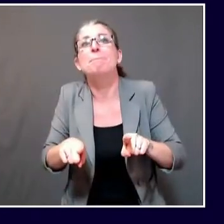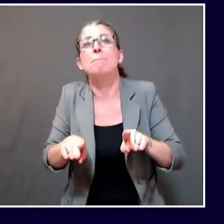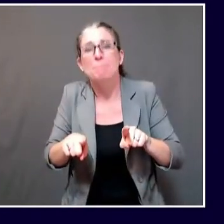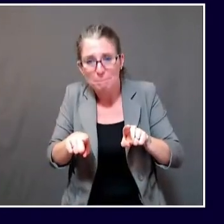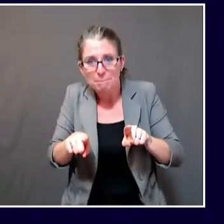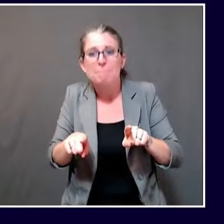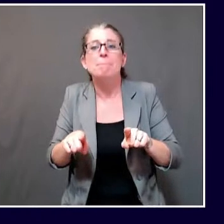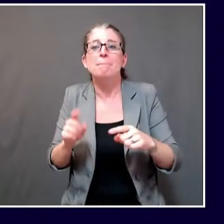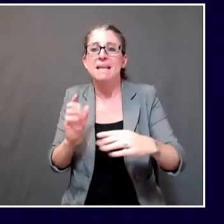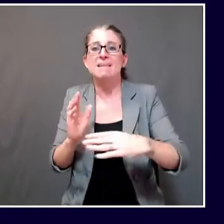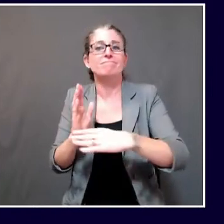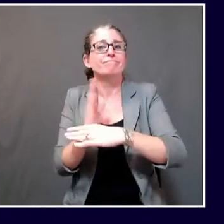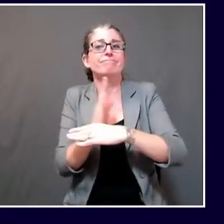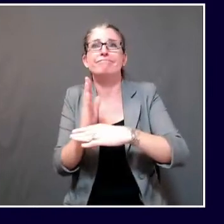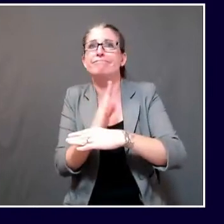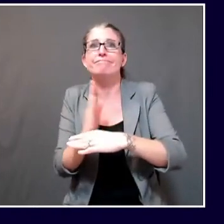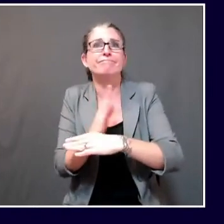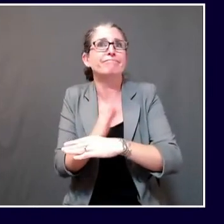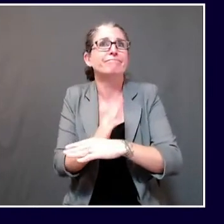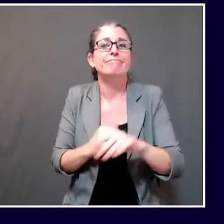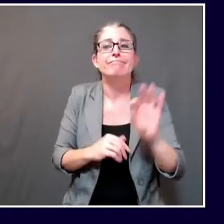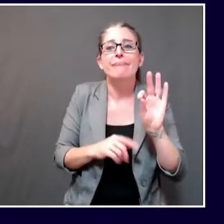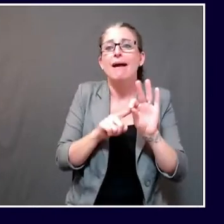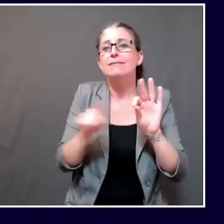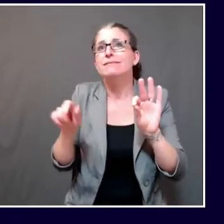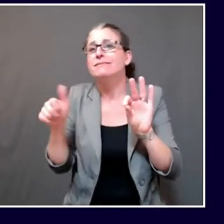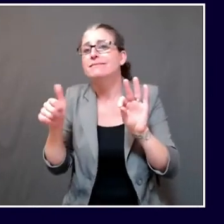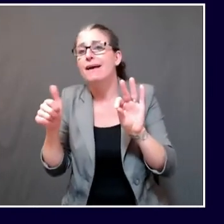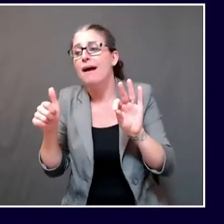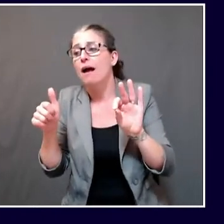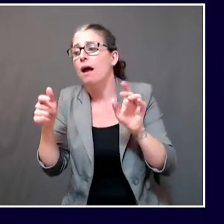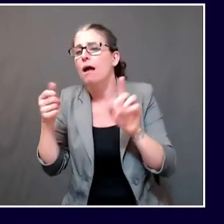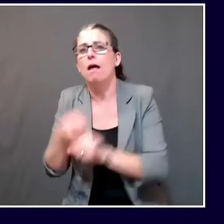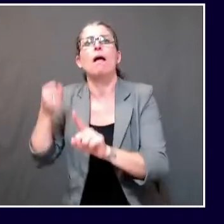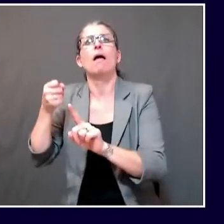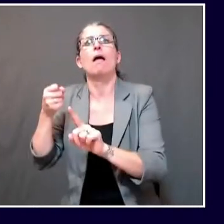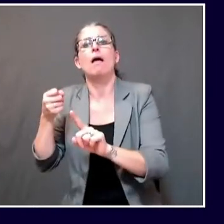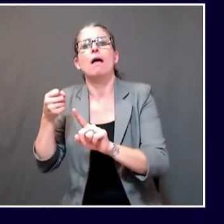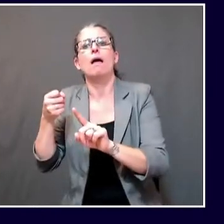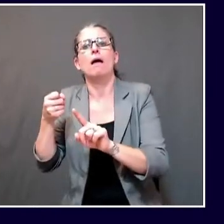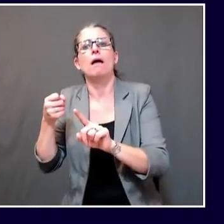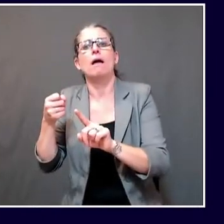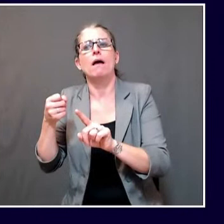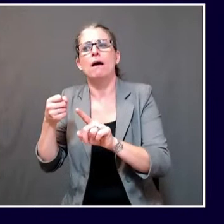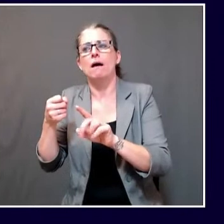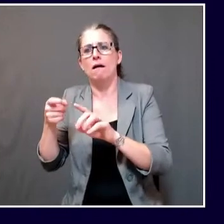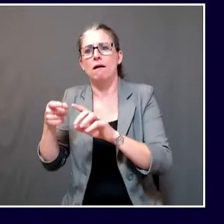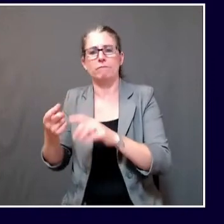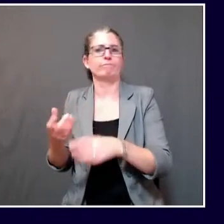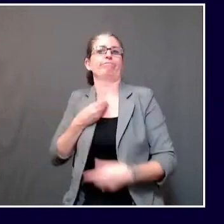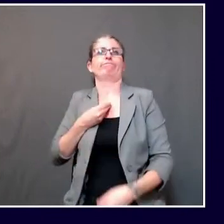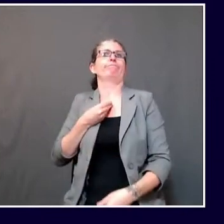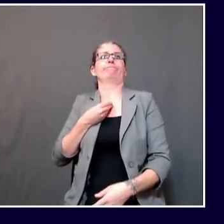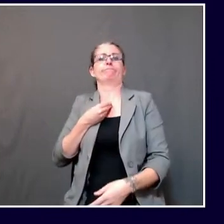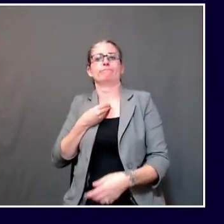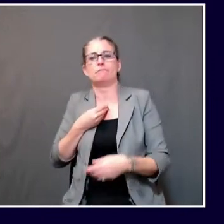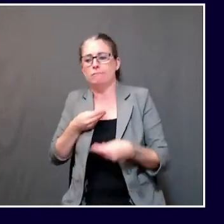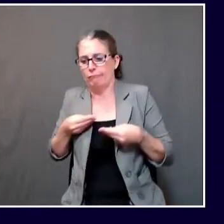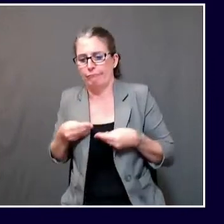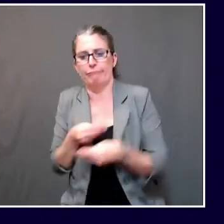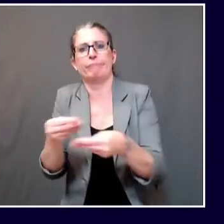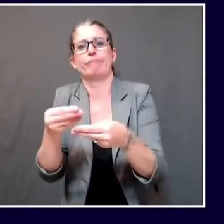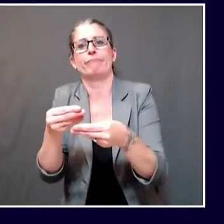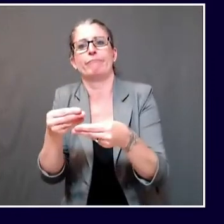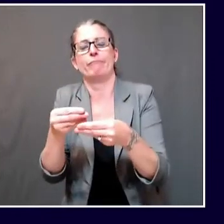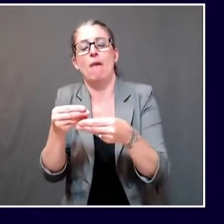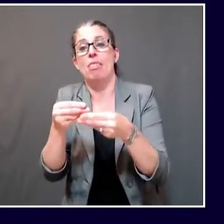A couple of days later, two cases can transmit it to two more people. And pretty soon, outbreak settings can occur in workplaces